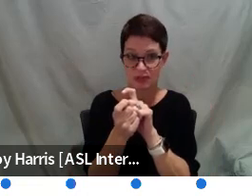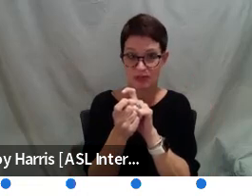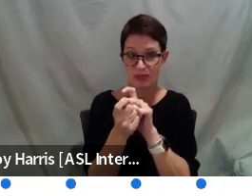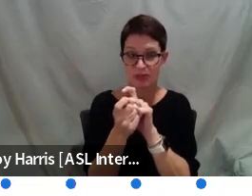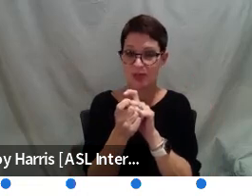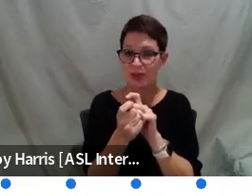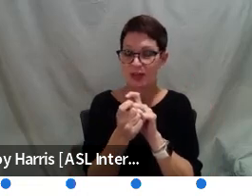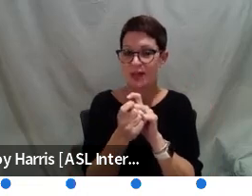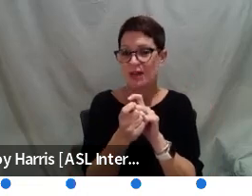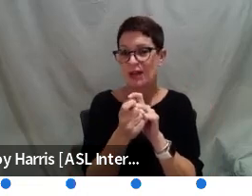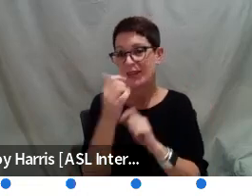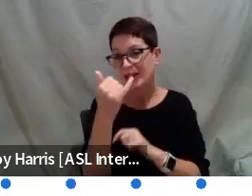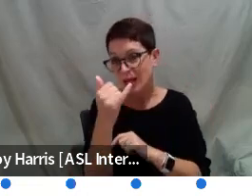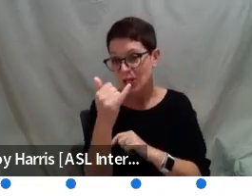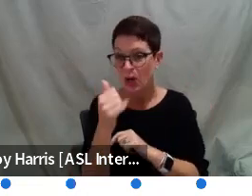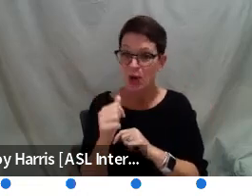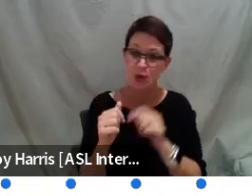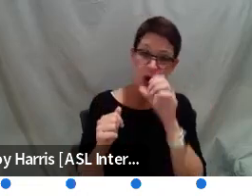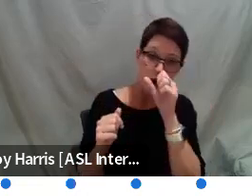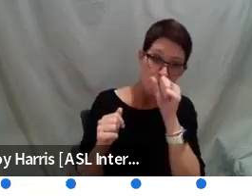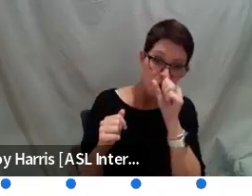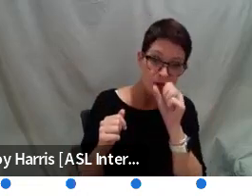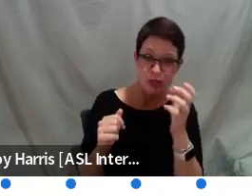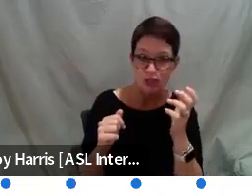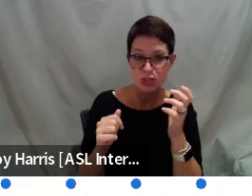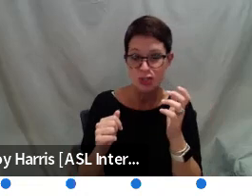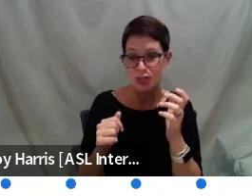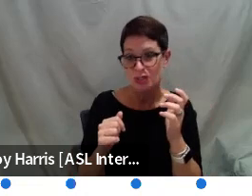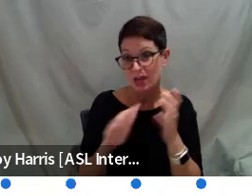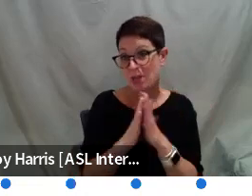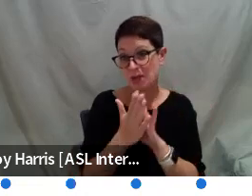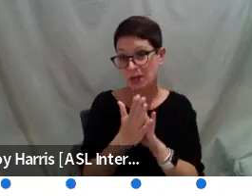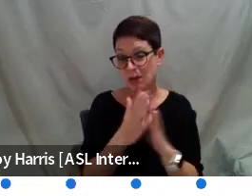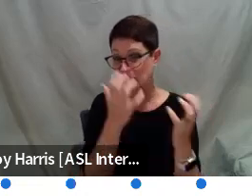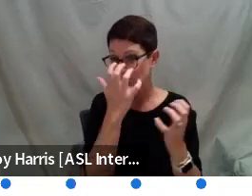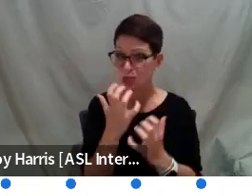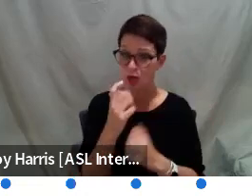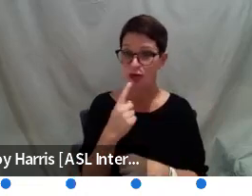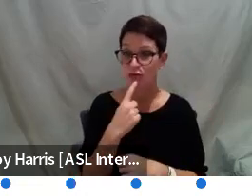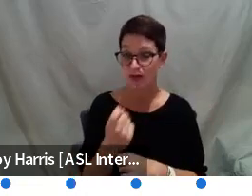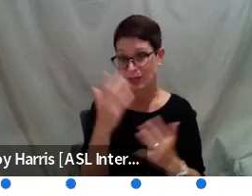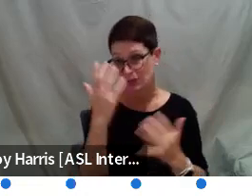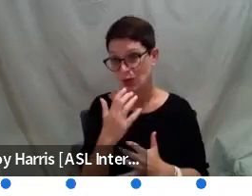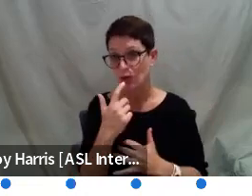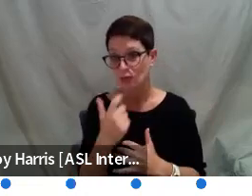from yellow to orange and move to a darker red.